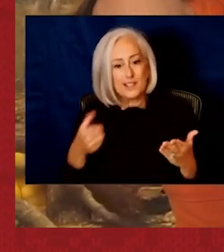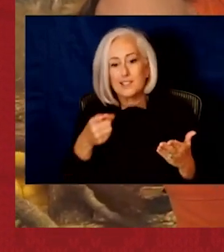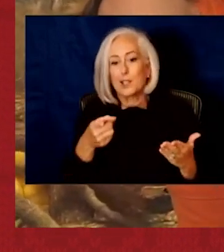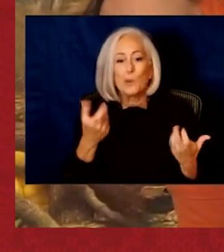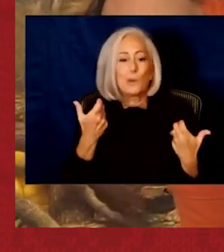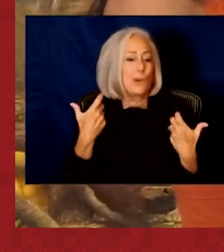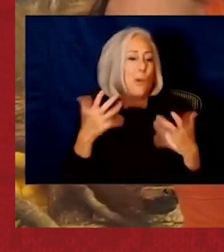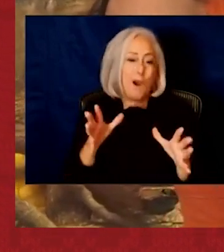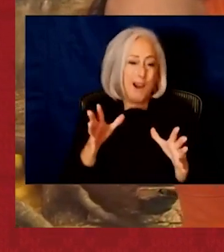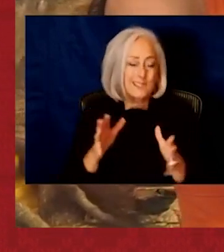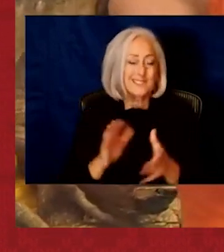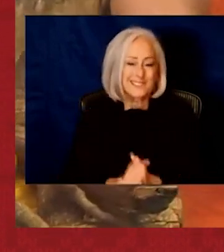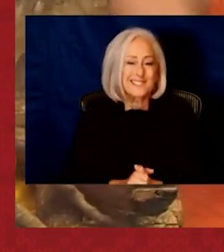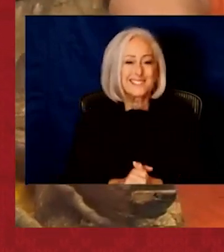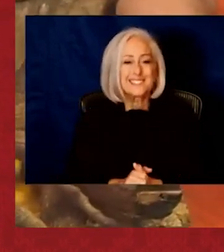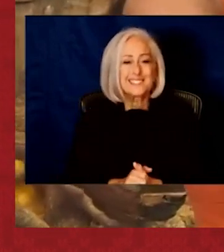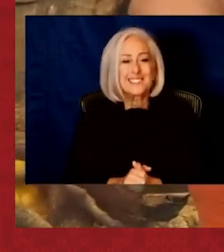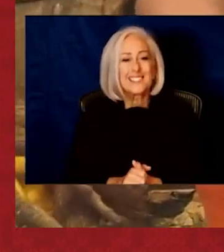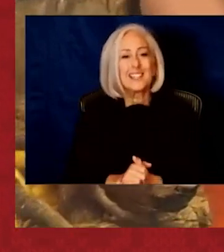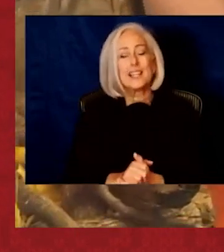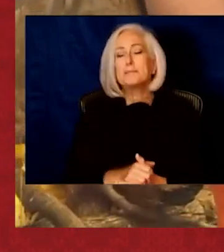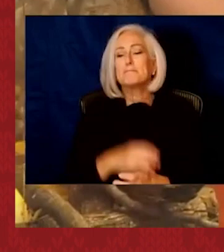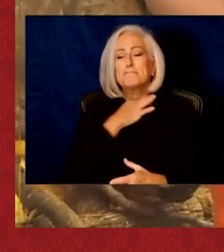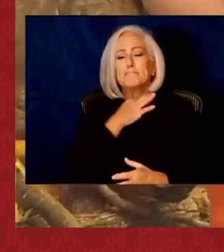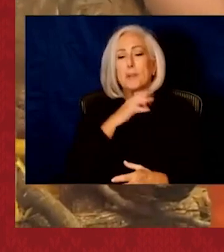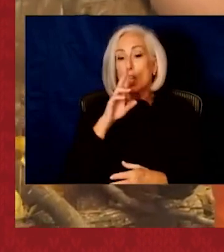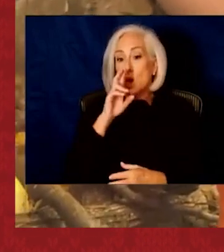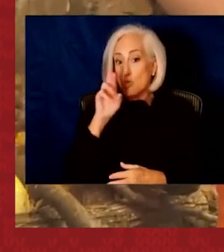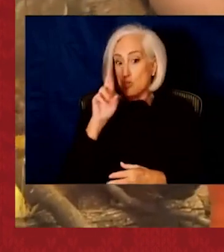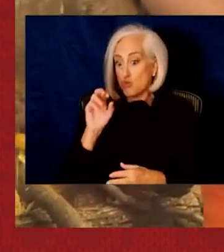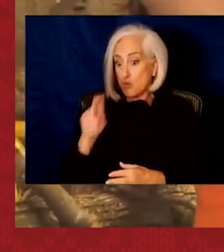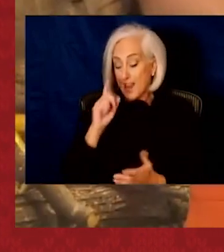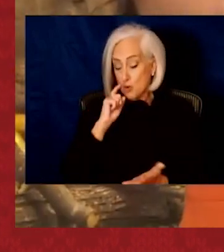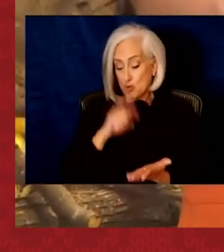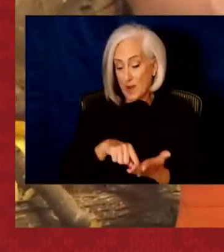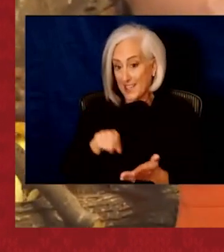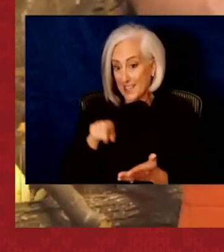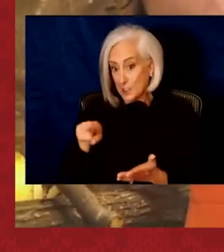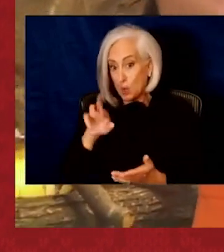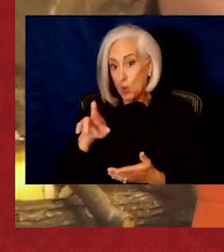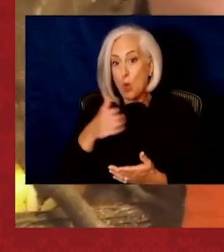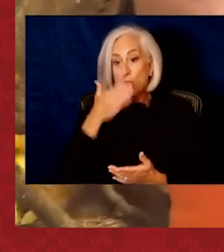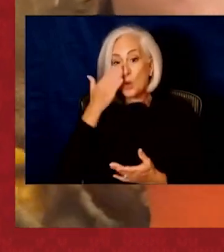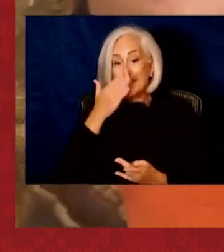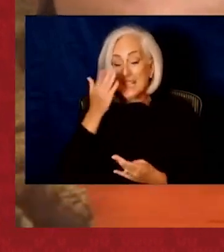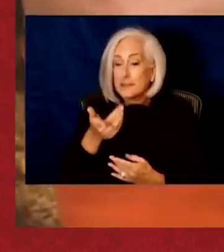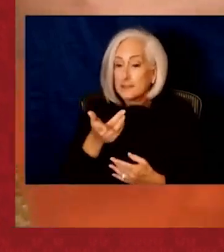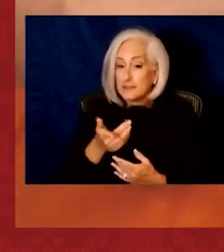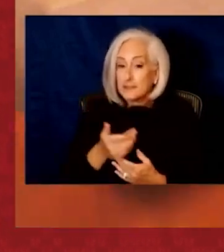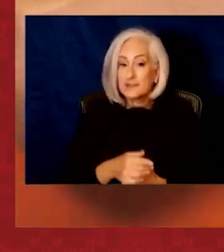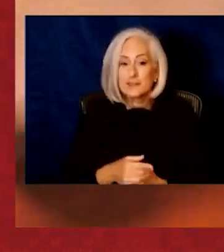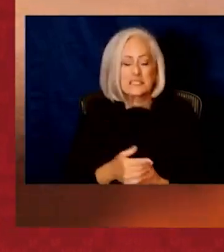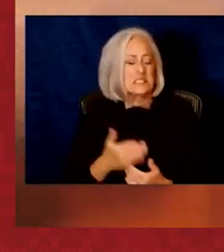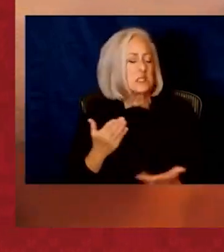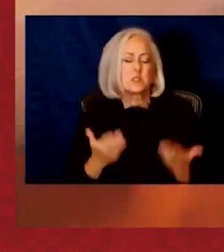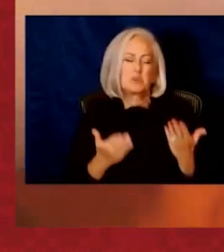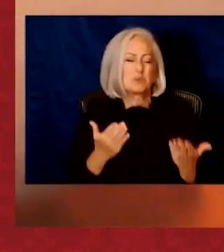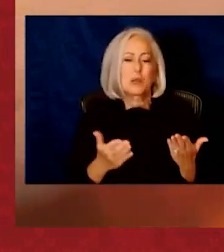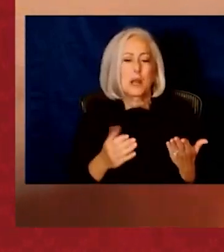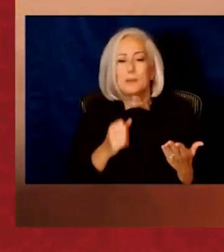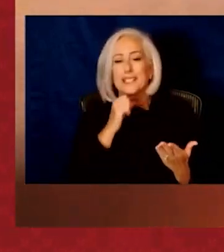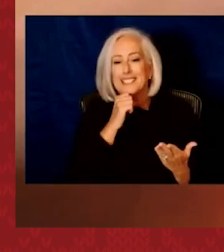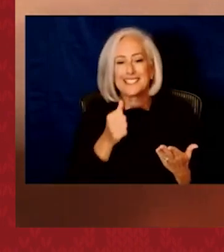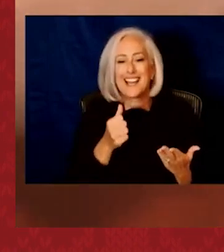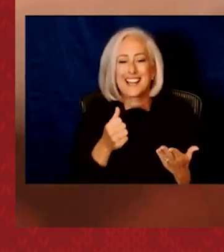either. Does Ron recognize you or your scent? Probably not. I don't know that I'd give him that much